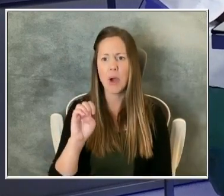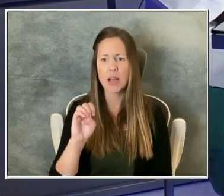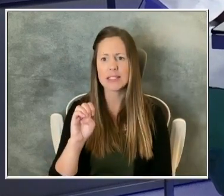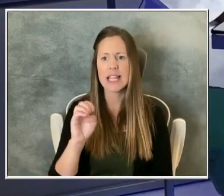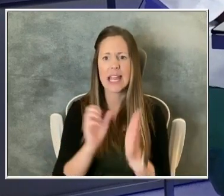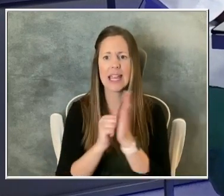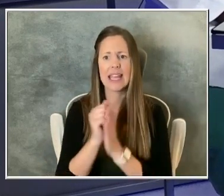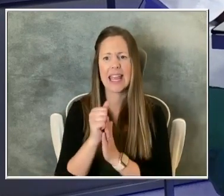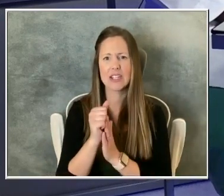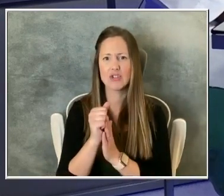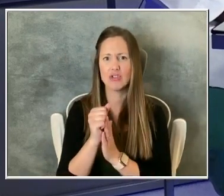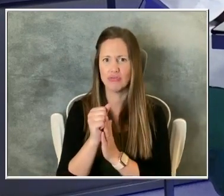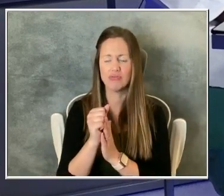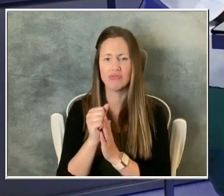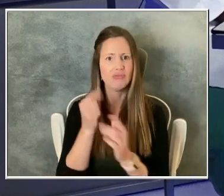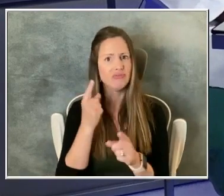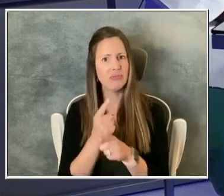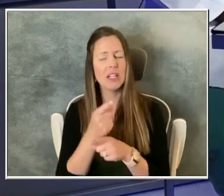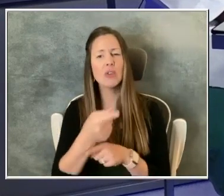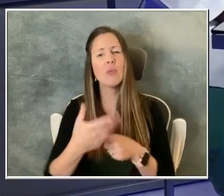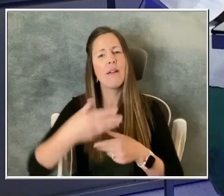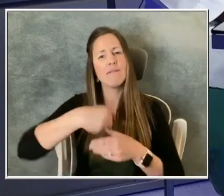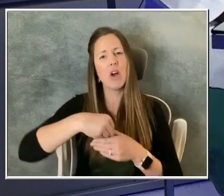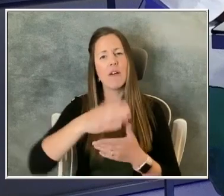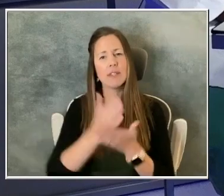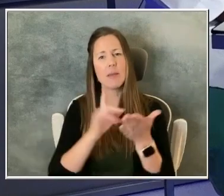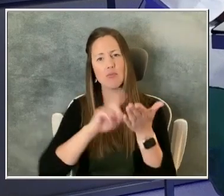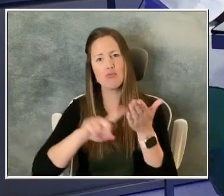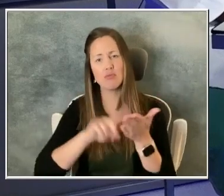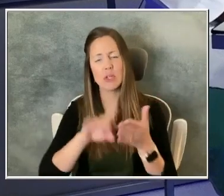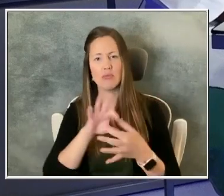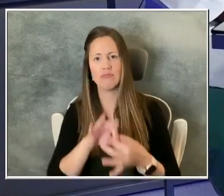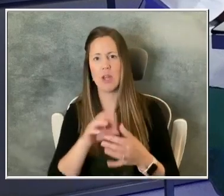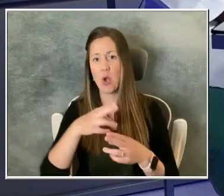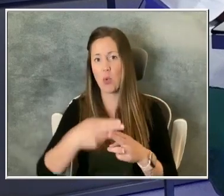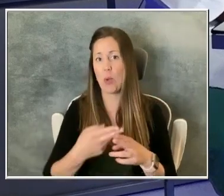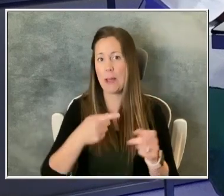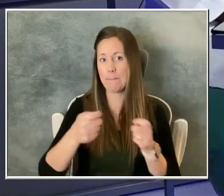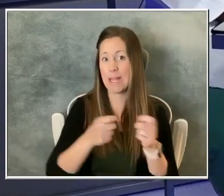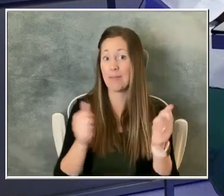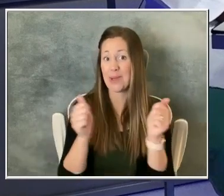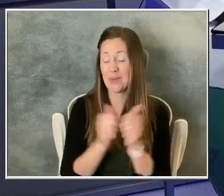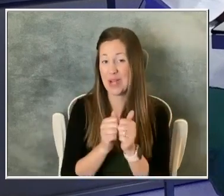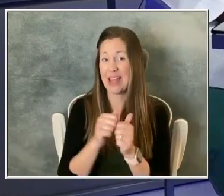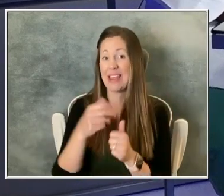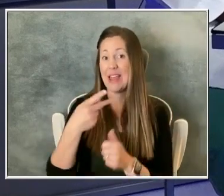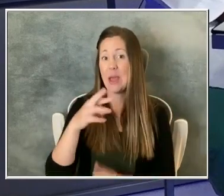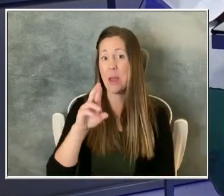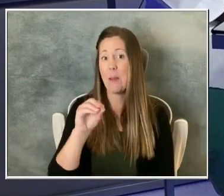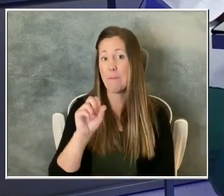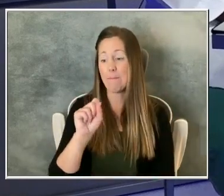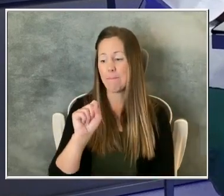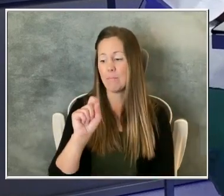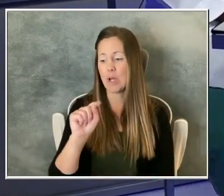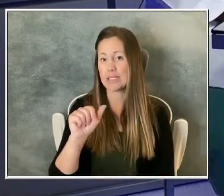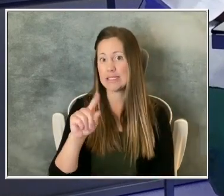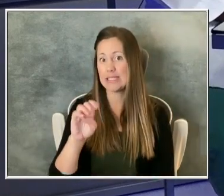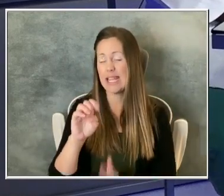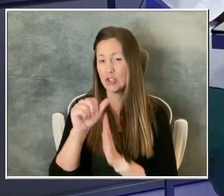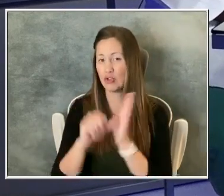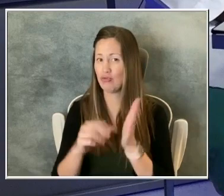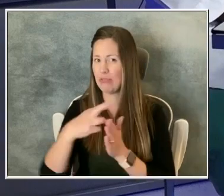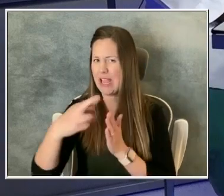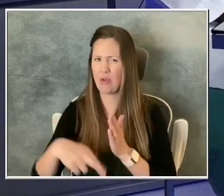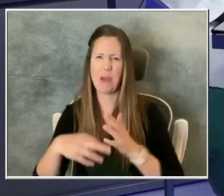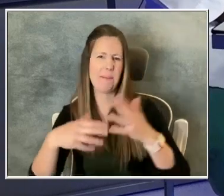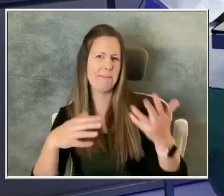looking at some research about weight management as it relates to prostate surgery outcomes. Tell us a little bit about this Warrior study. I